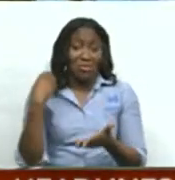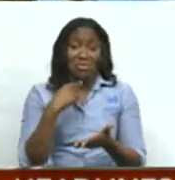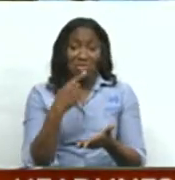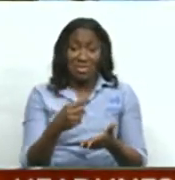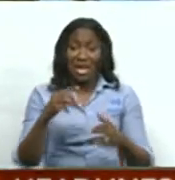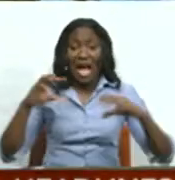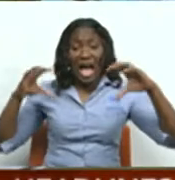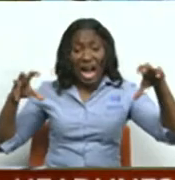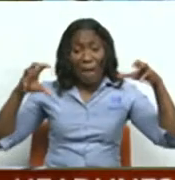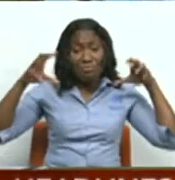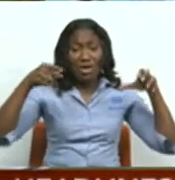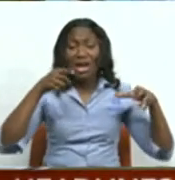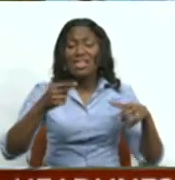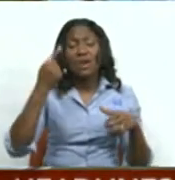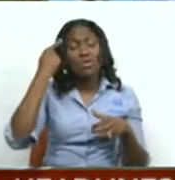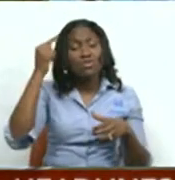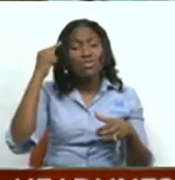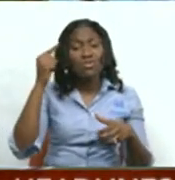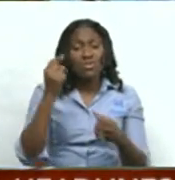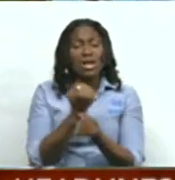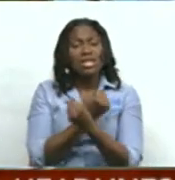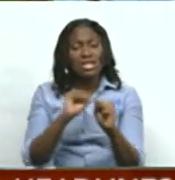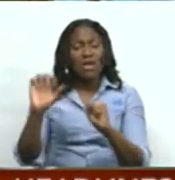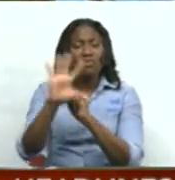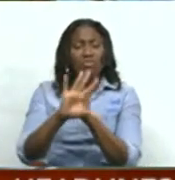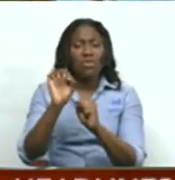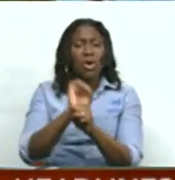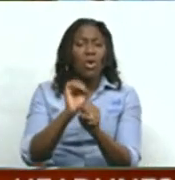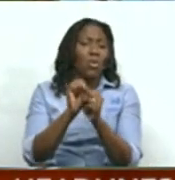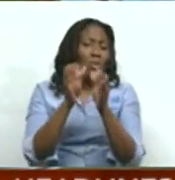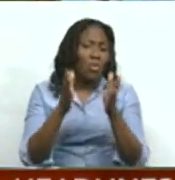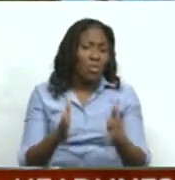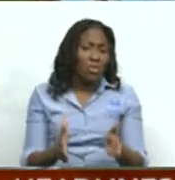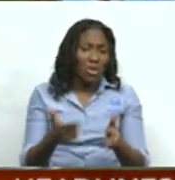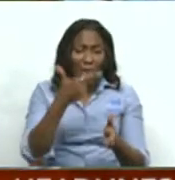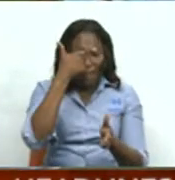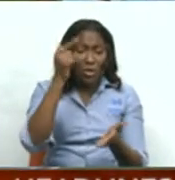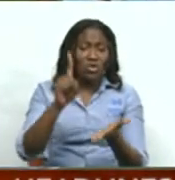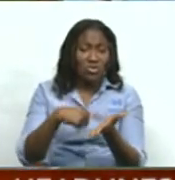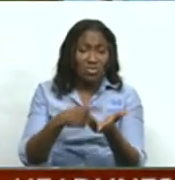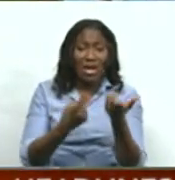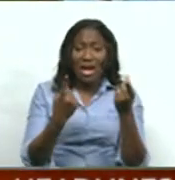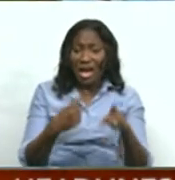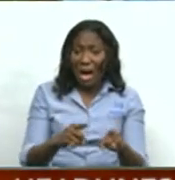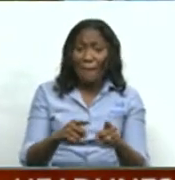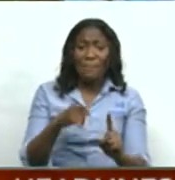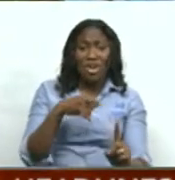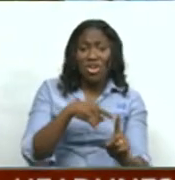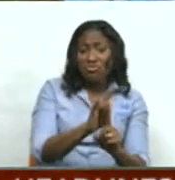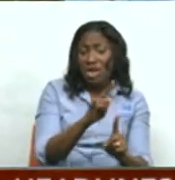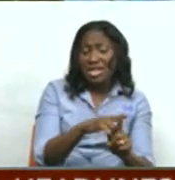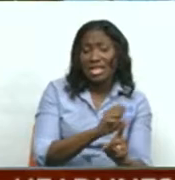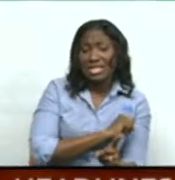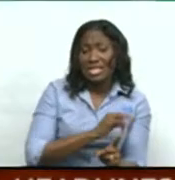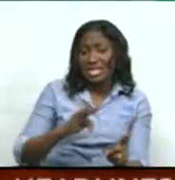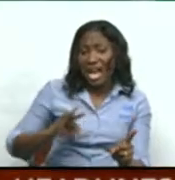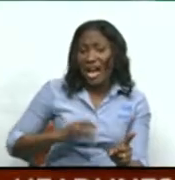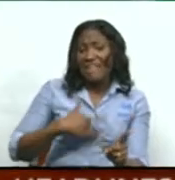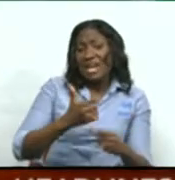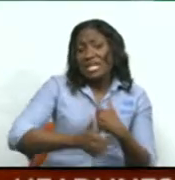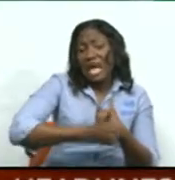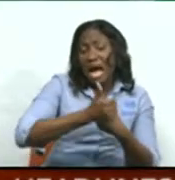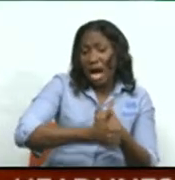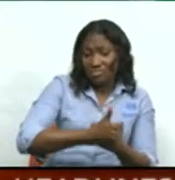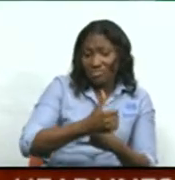other measures taken were done with safety of the workers in mind, as there were instances of staff being threatened. In fact, he says the union